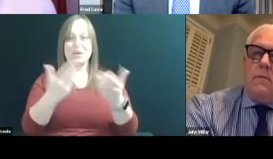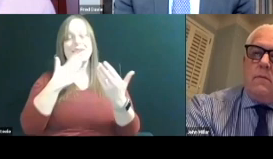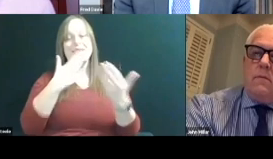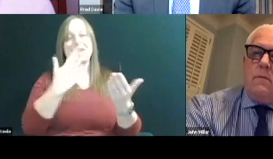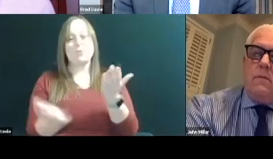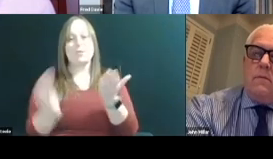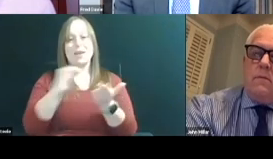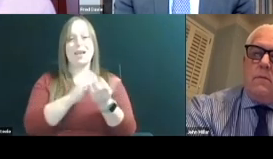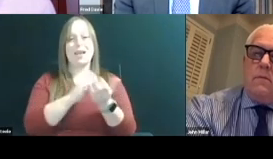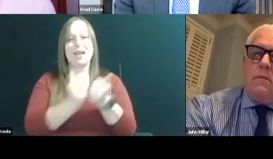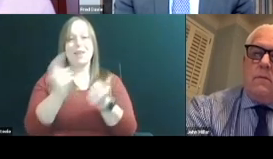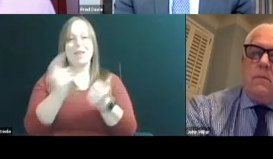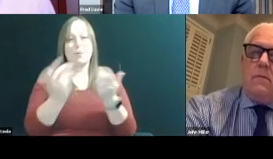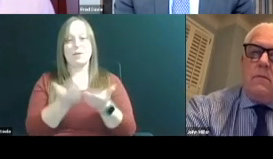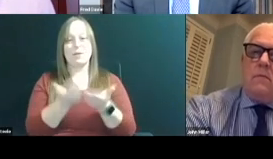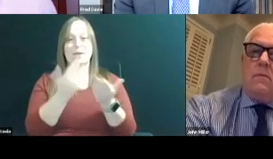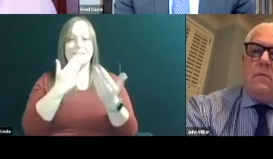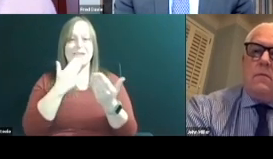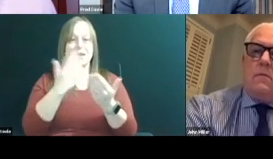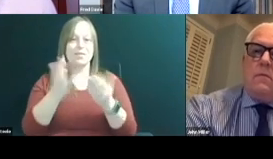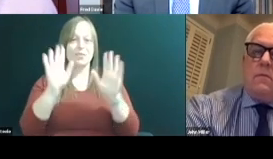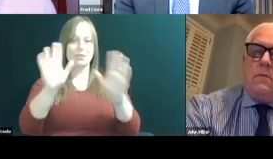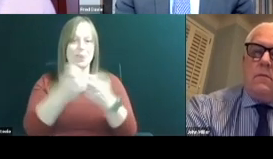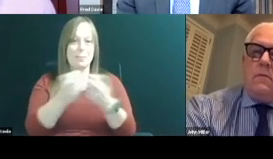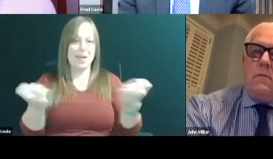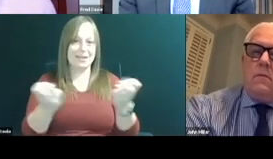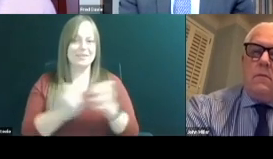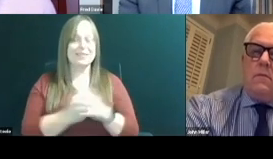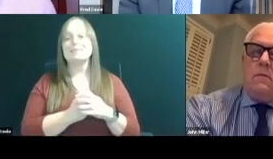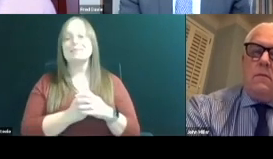you again, everyone, for being here. And thank you to our great panelists.